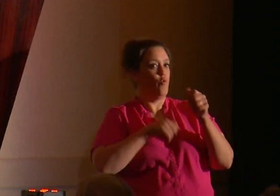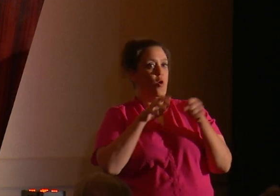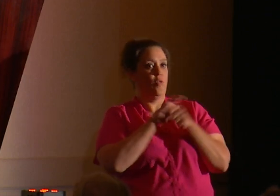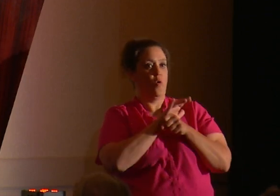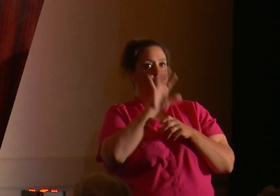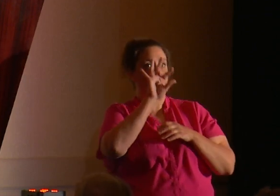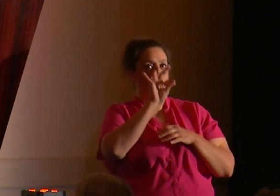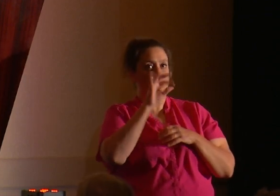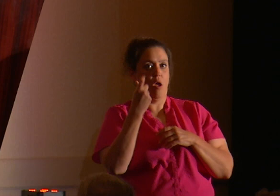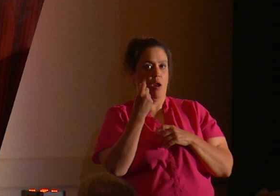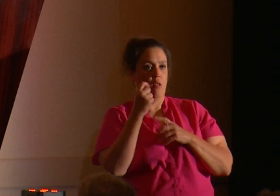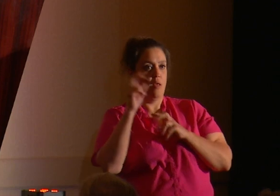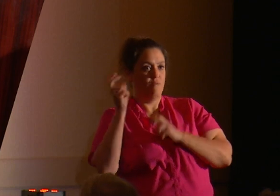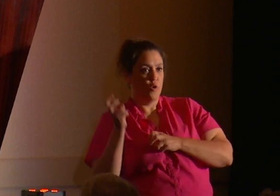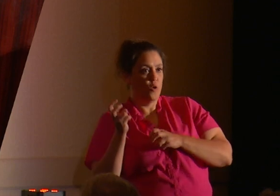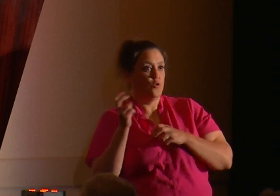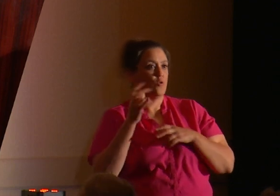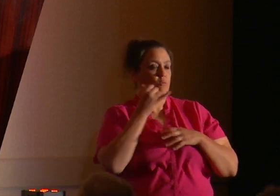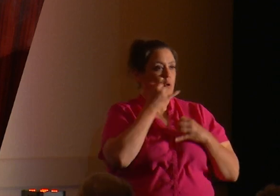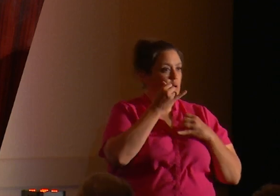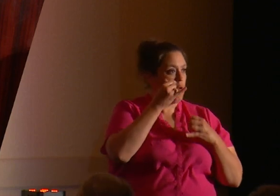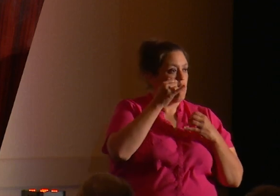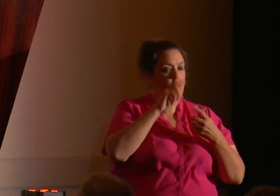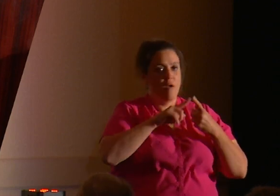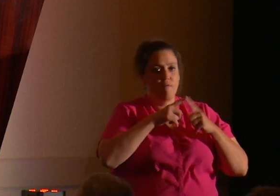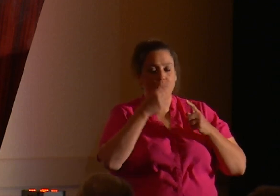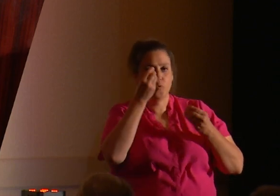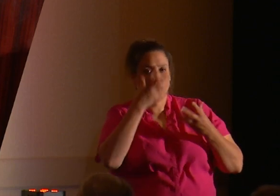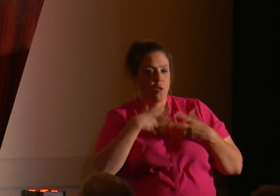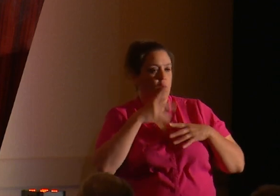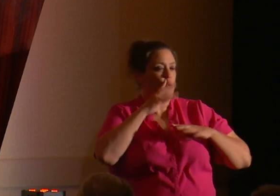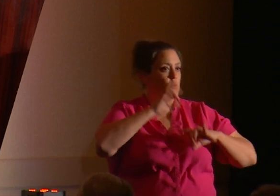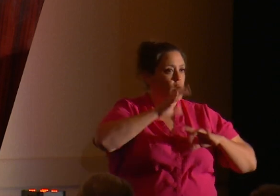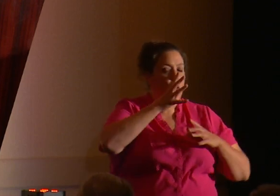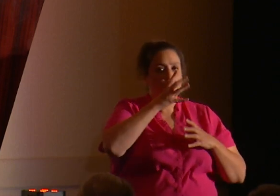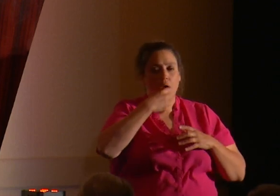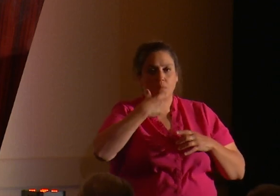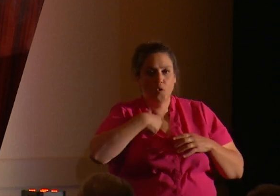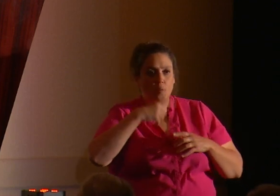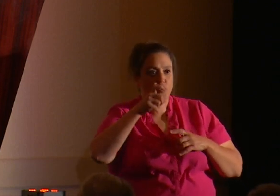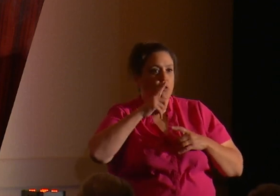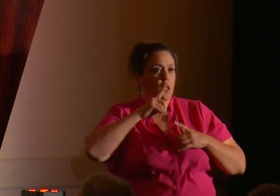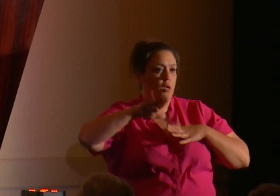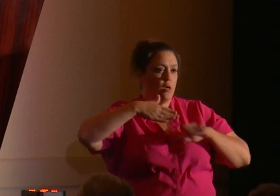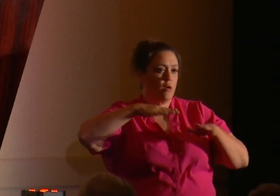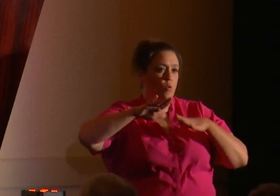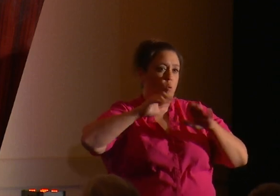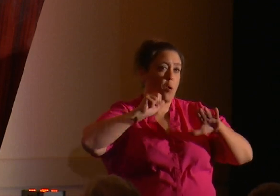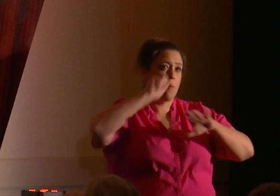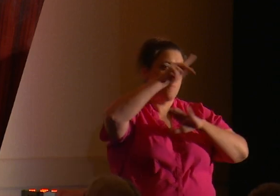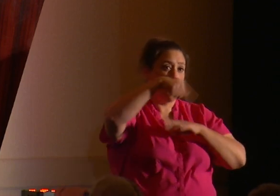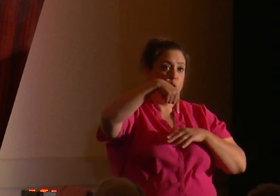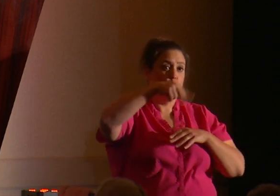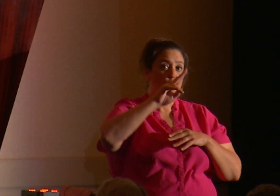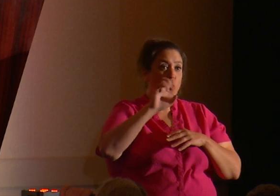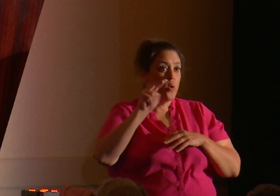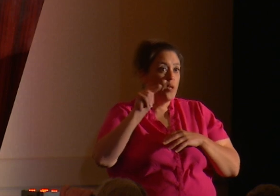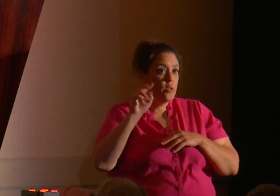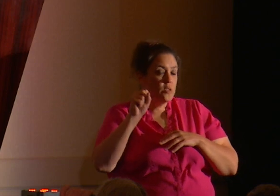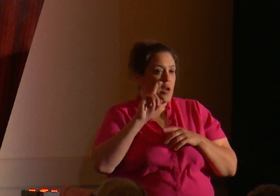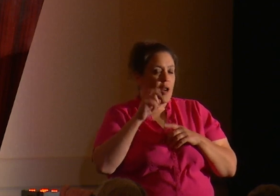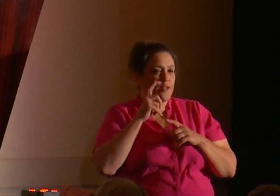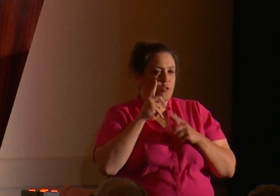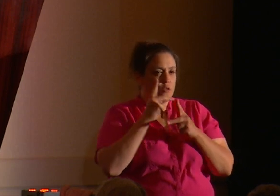the stench. I was calling my friends, they were telling me about how horrible it was. My mother told me she had to walk all the way back to Queens, and I just couldn't get the